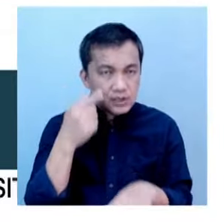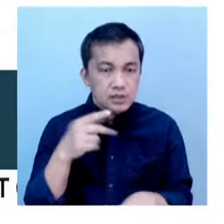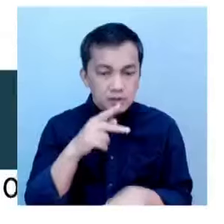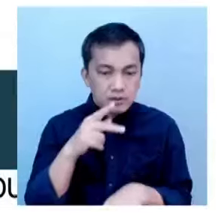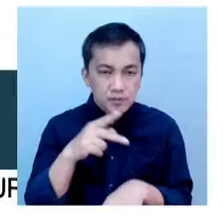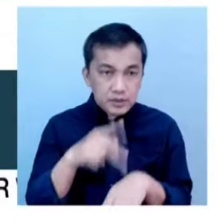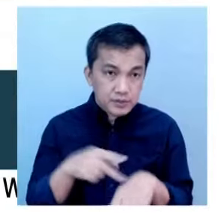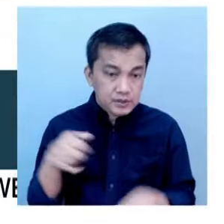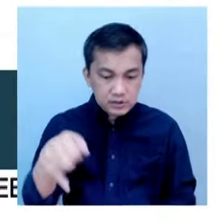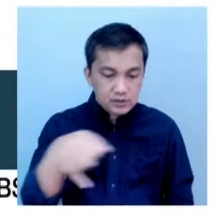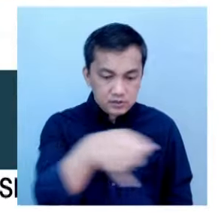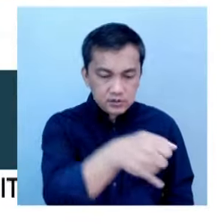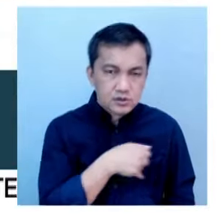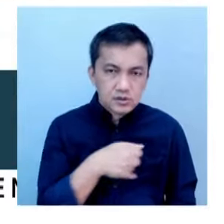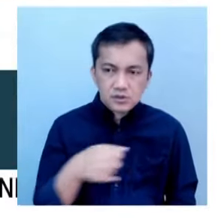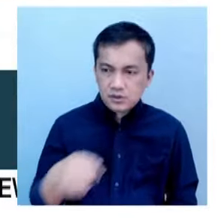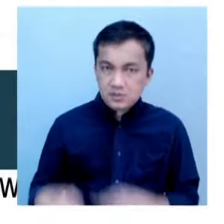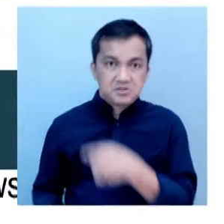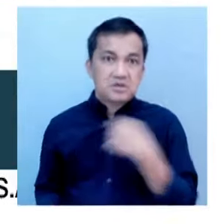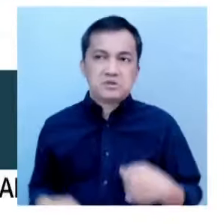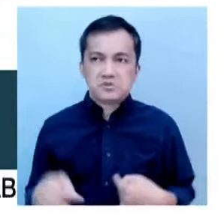the Chinese claiming to be